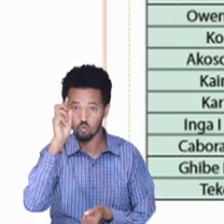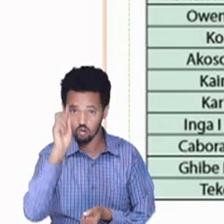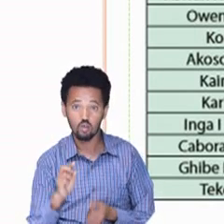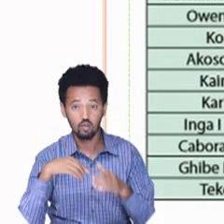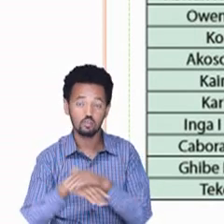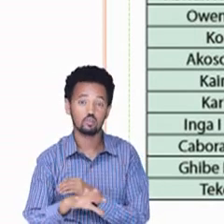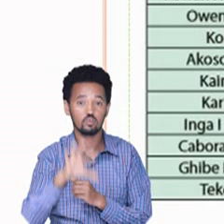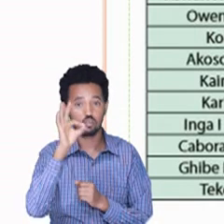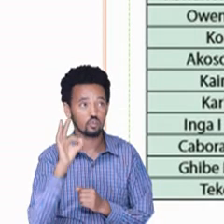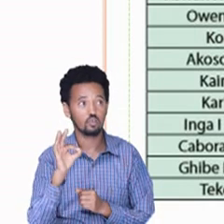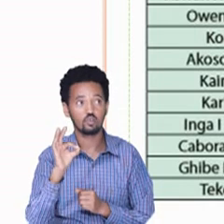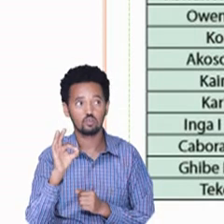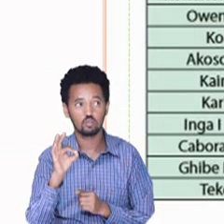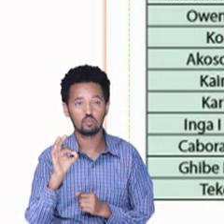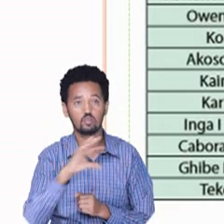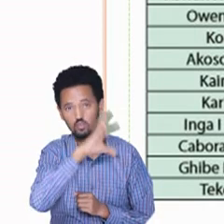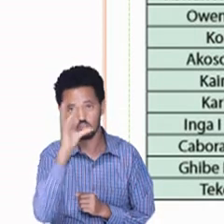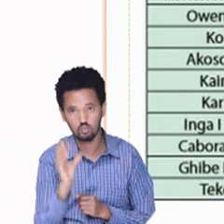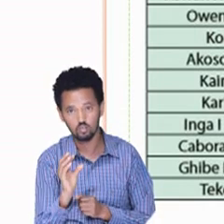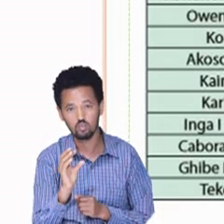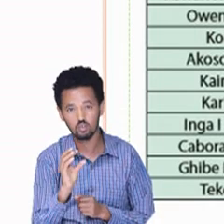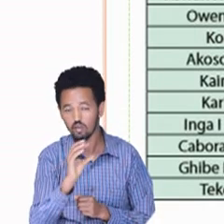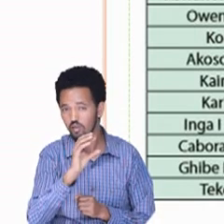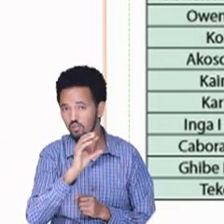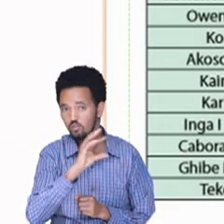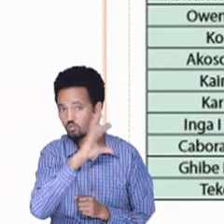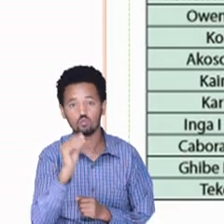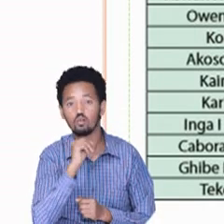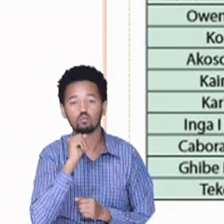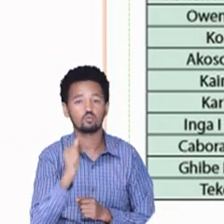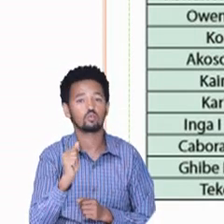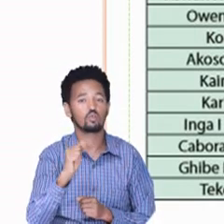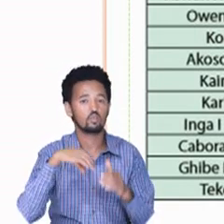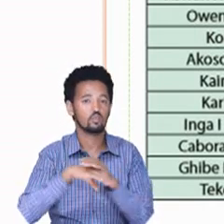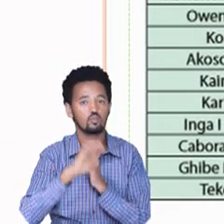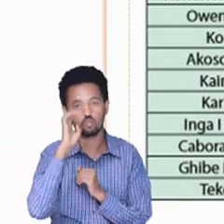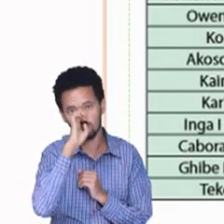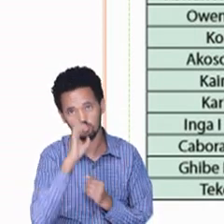Akosombo, constructed over Volta, found in Ghana.